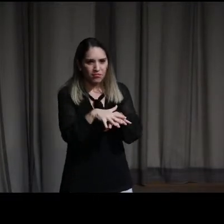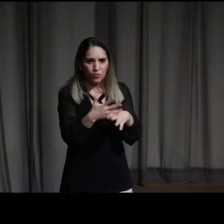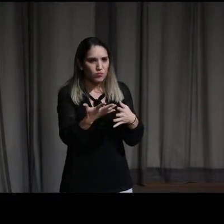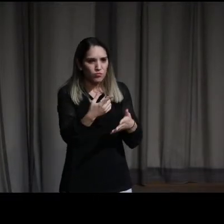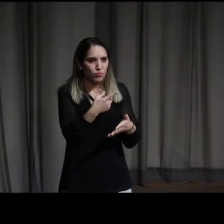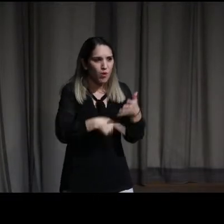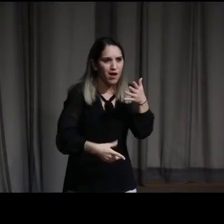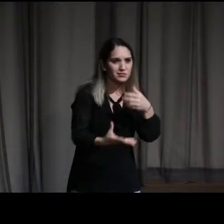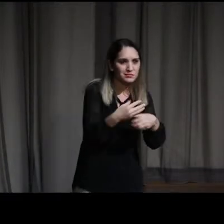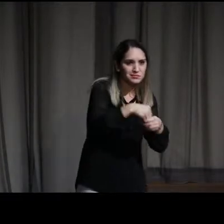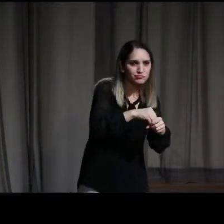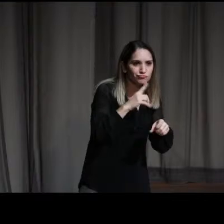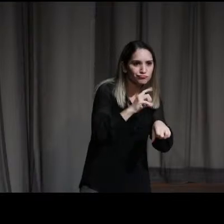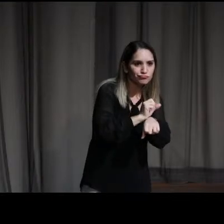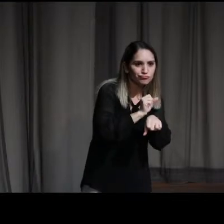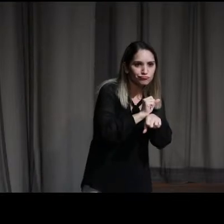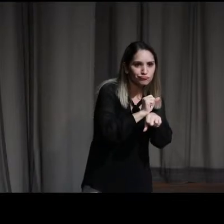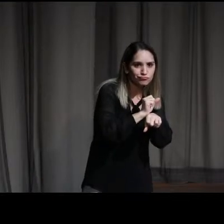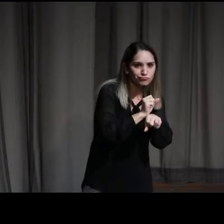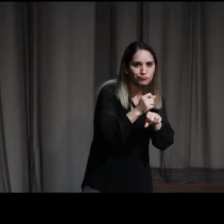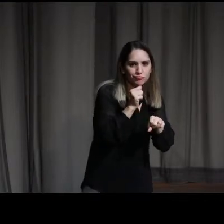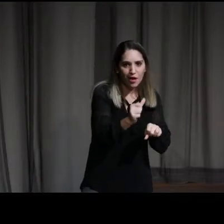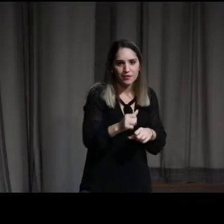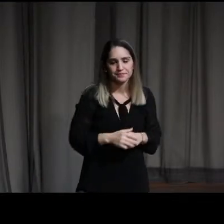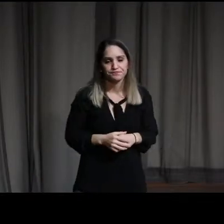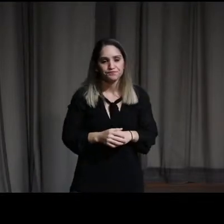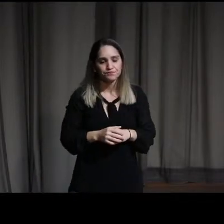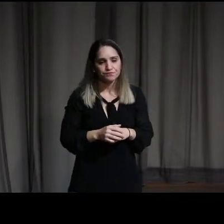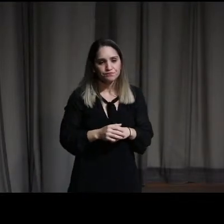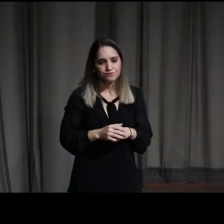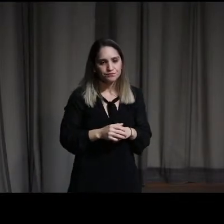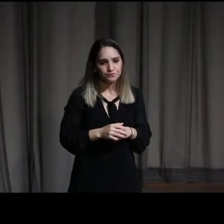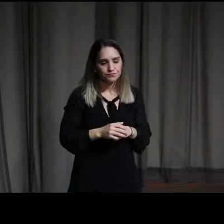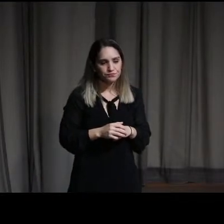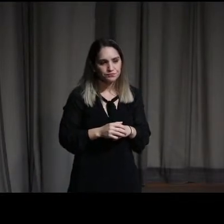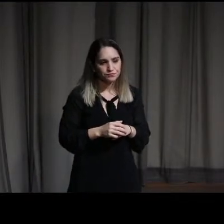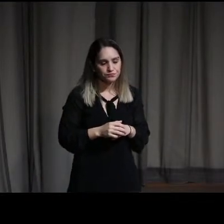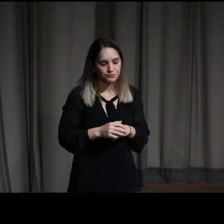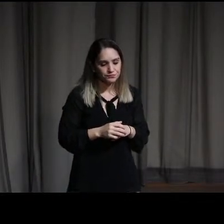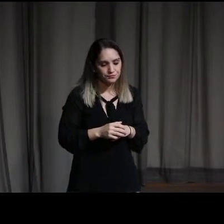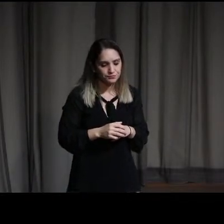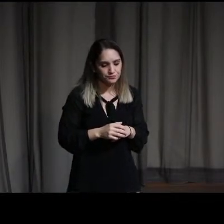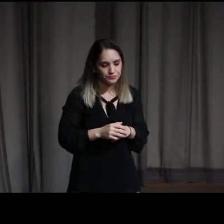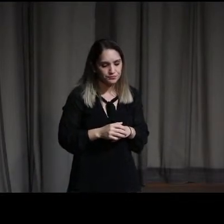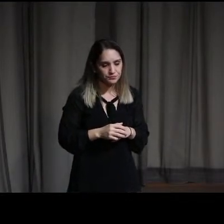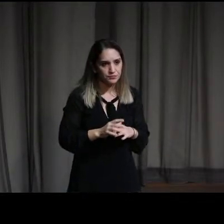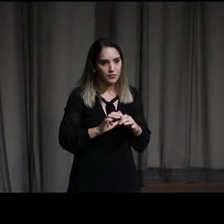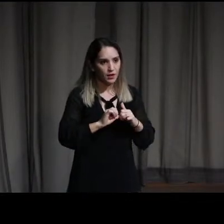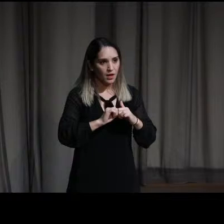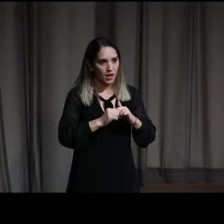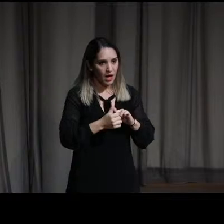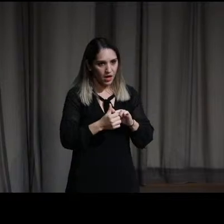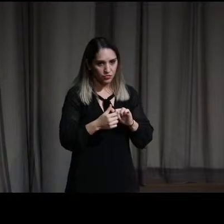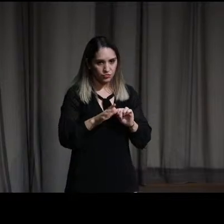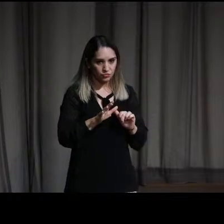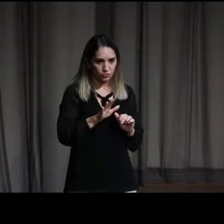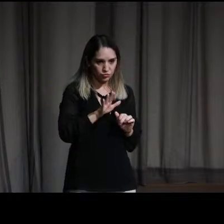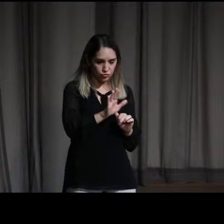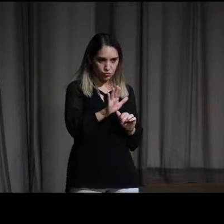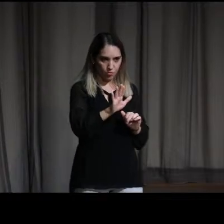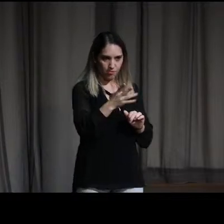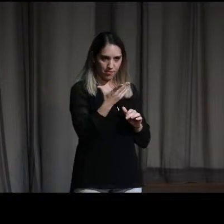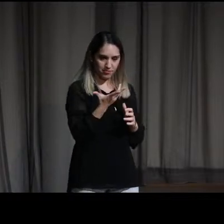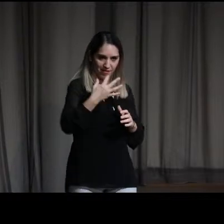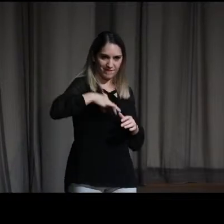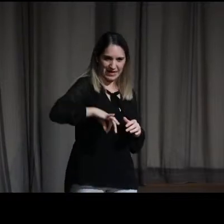what is outside? Right, that's the point. Right, and I think, you know, it's sort of how your vantage point on